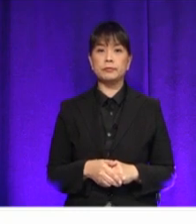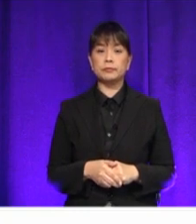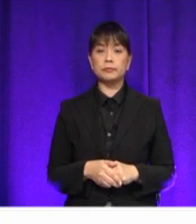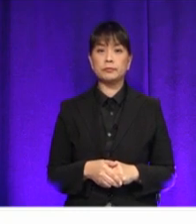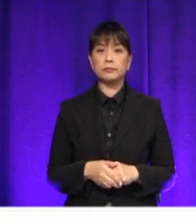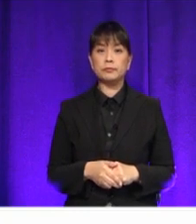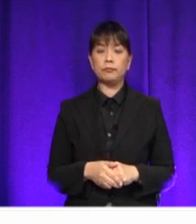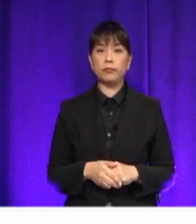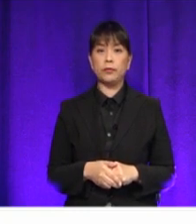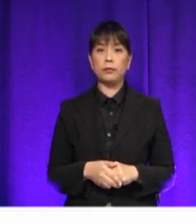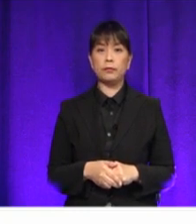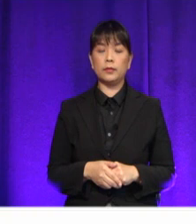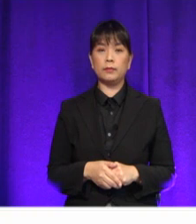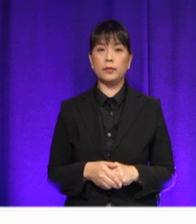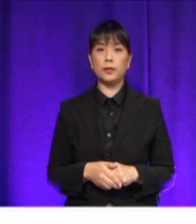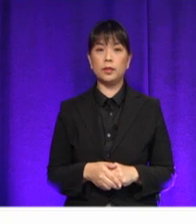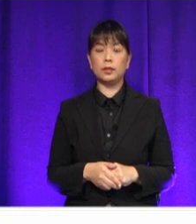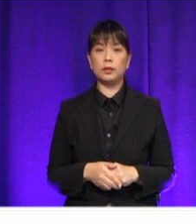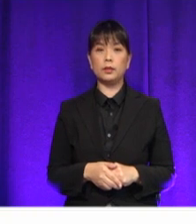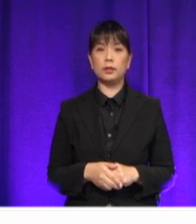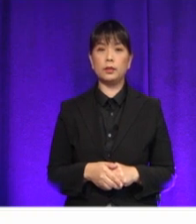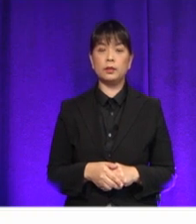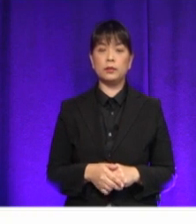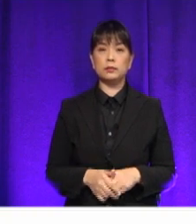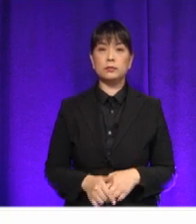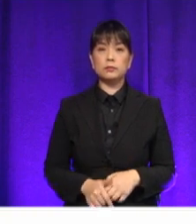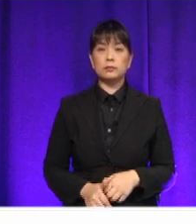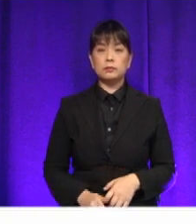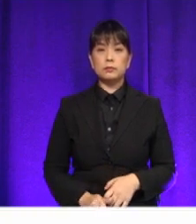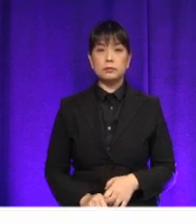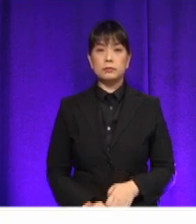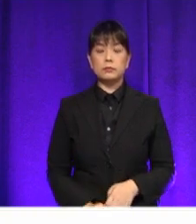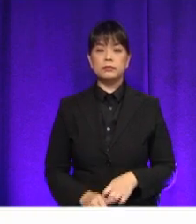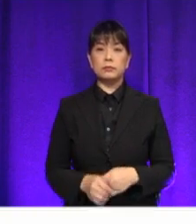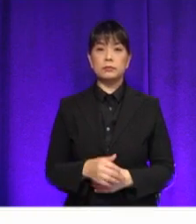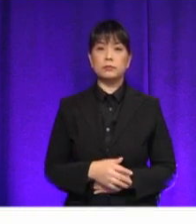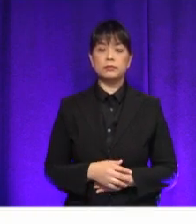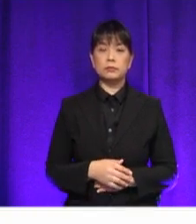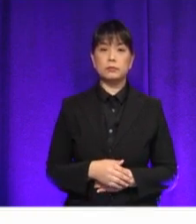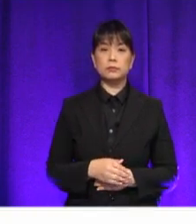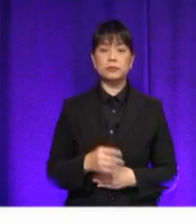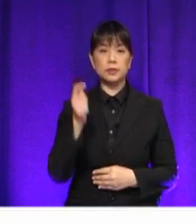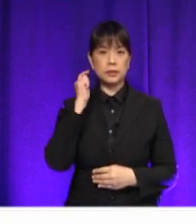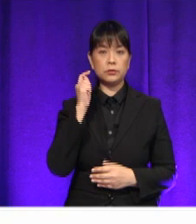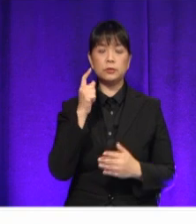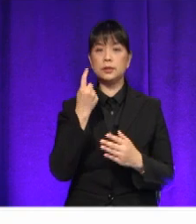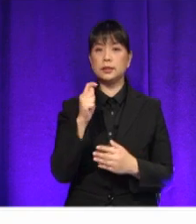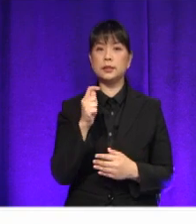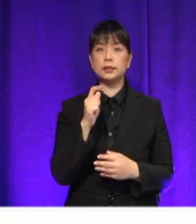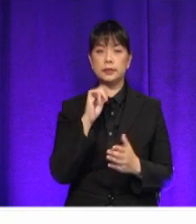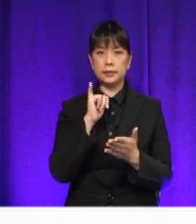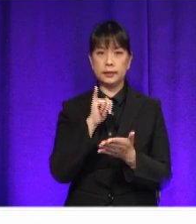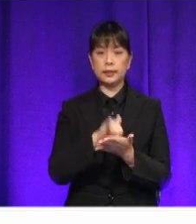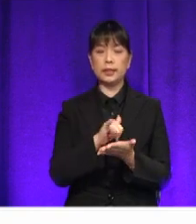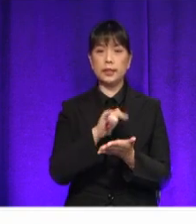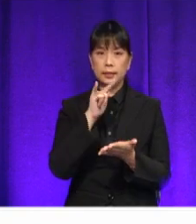The one that I read out just now. The government has decided to improve. So those are the instructions or